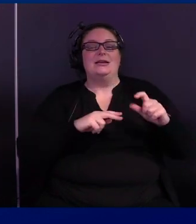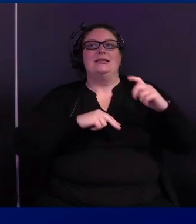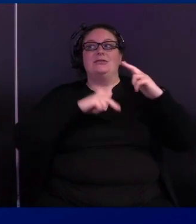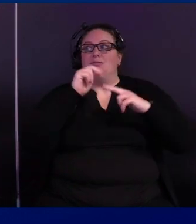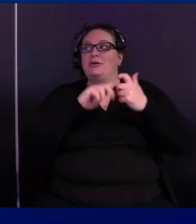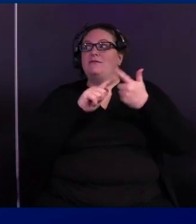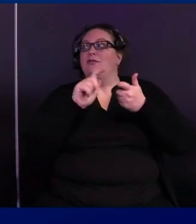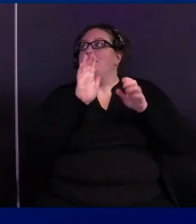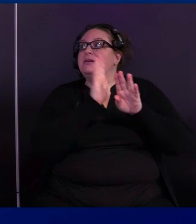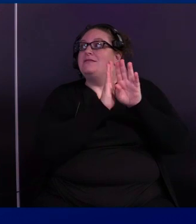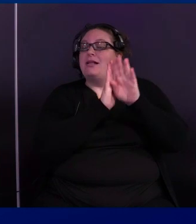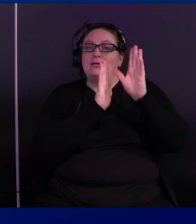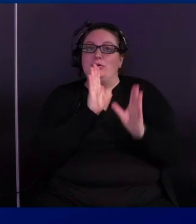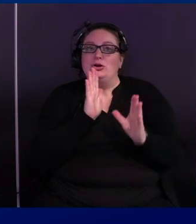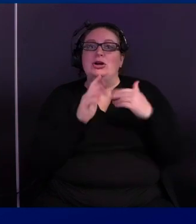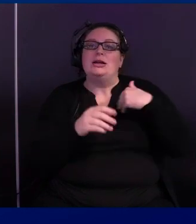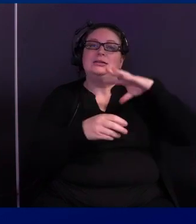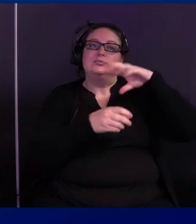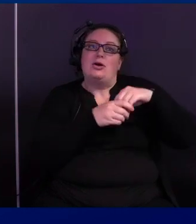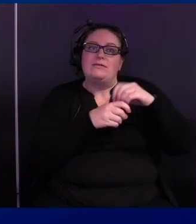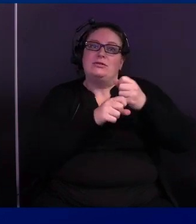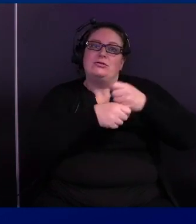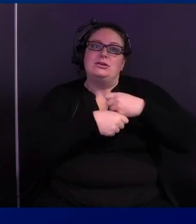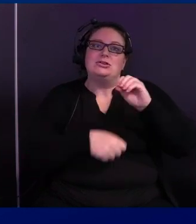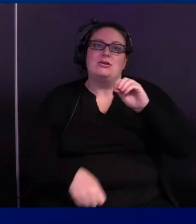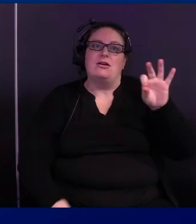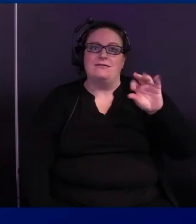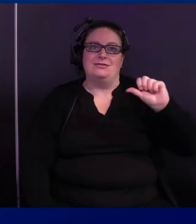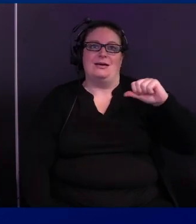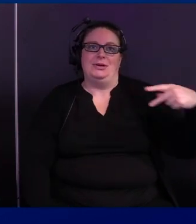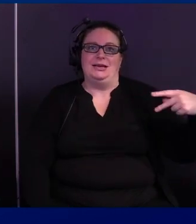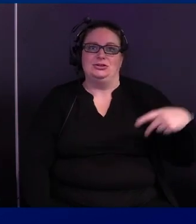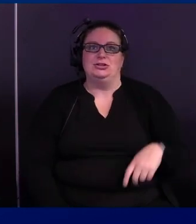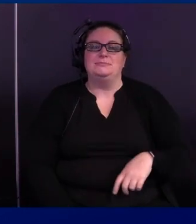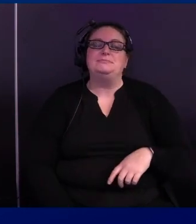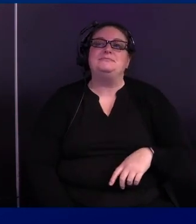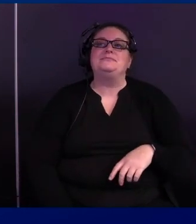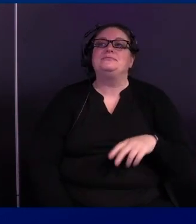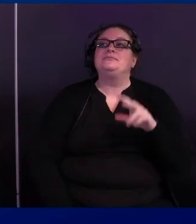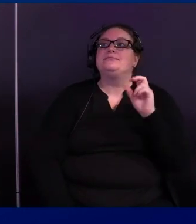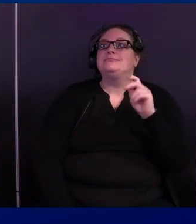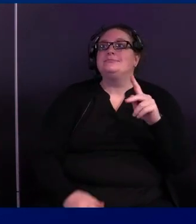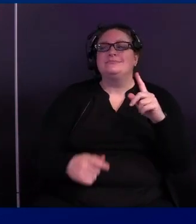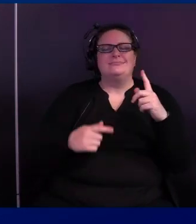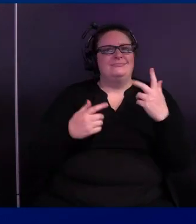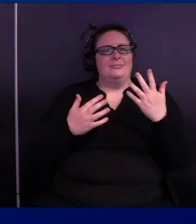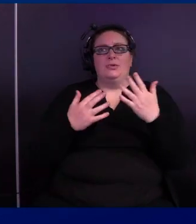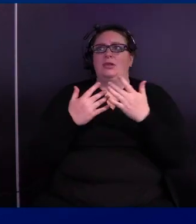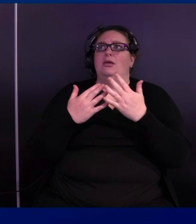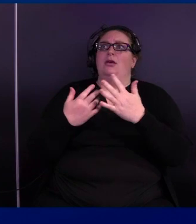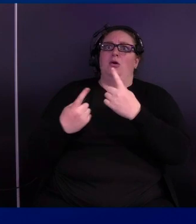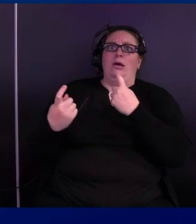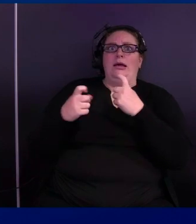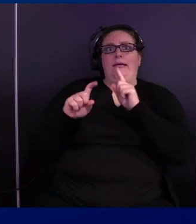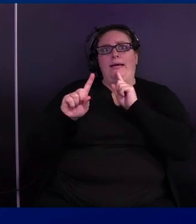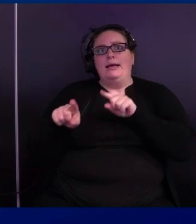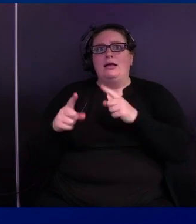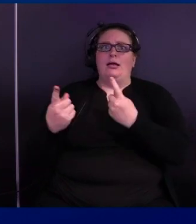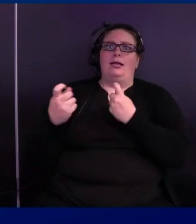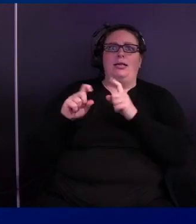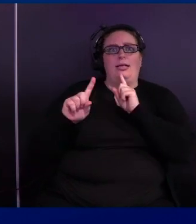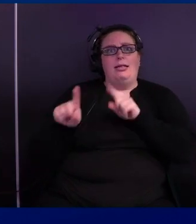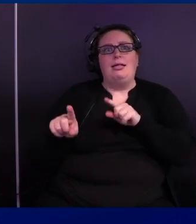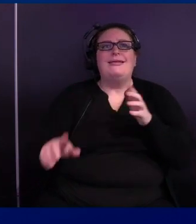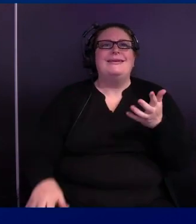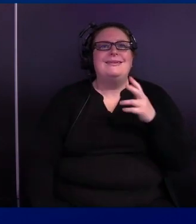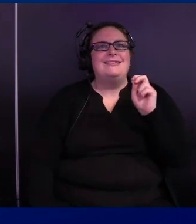developer as part of the creation of the application. Okay, so after all these questions and answers, I can see